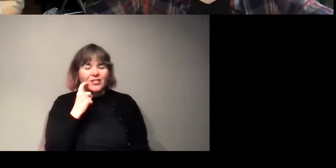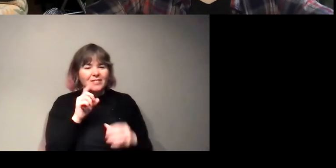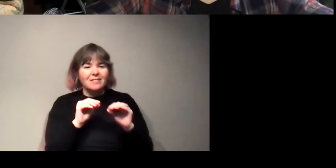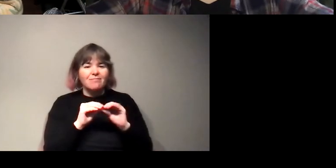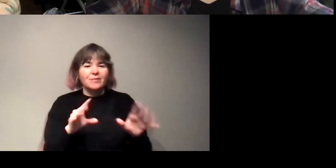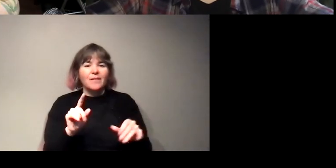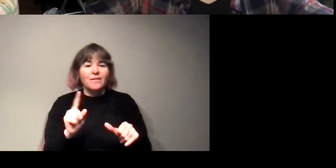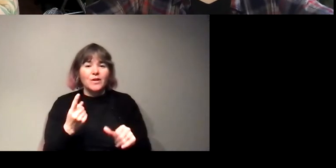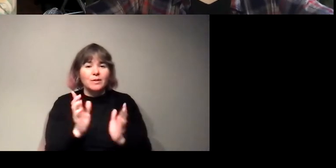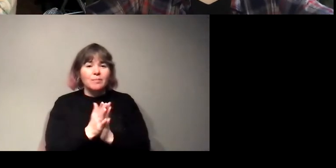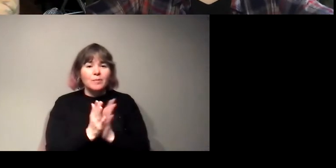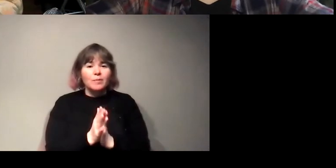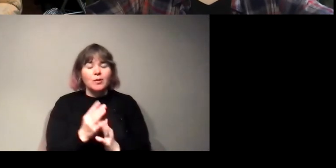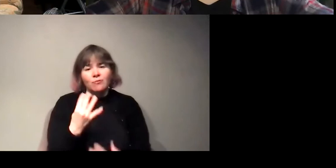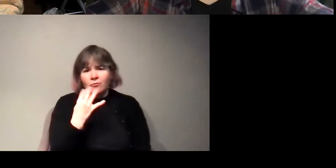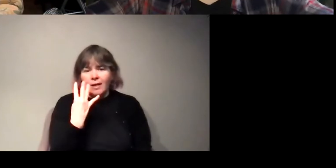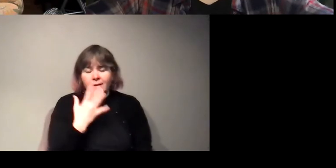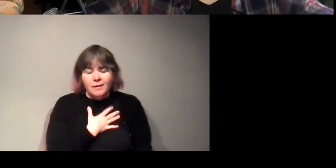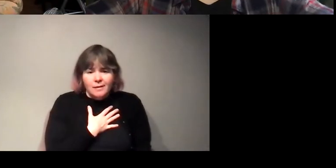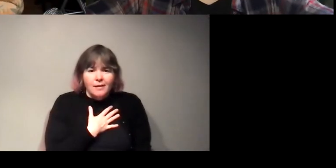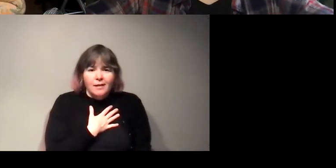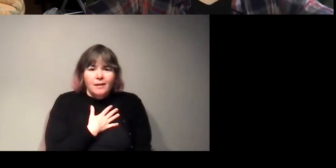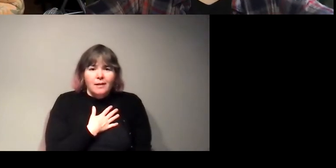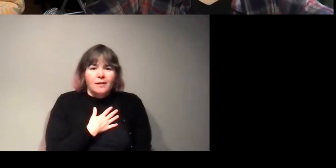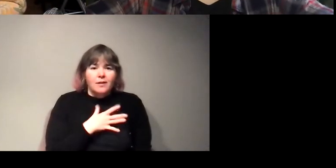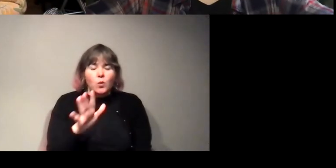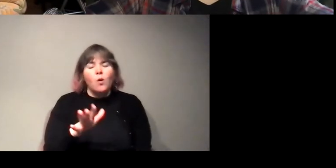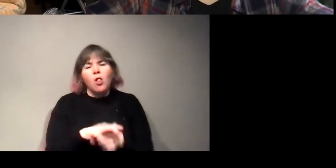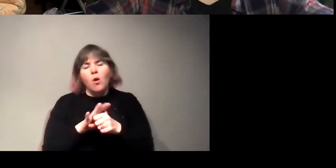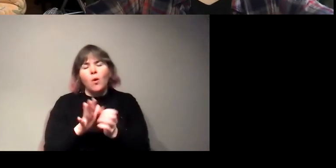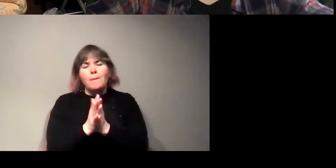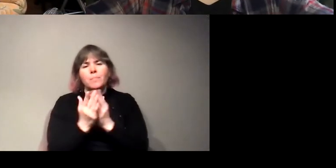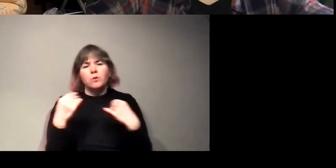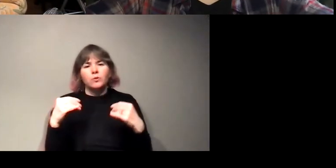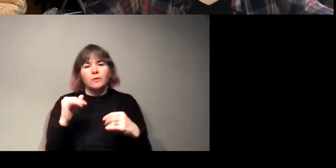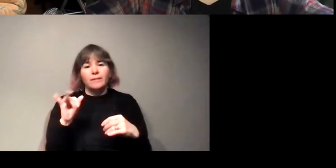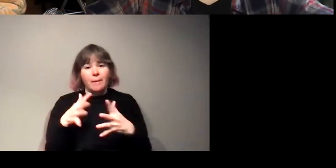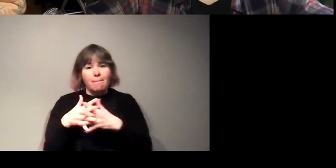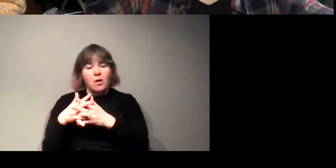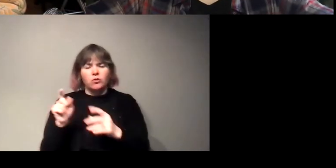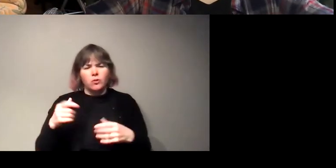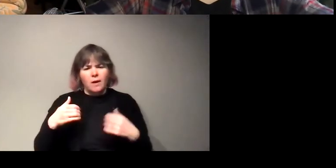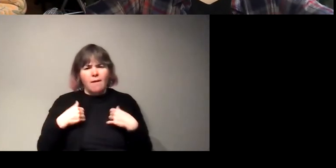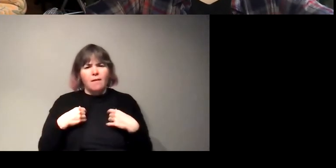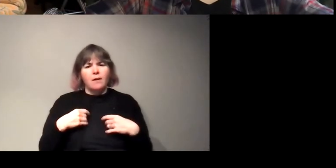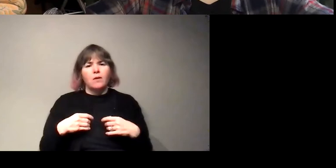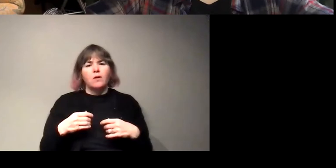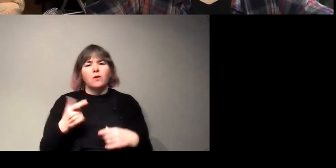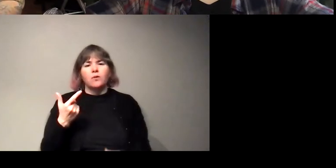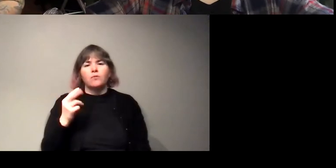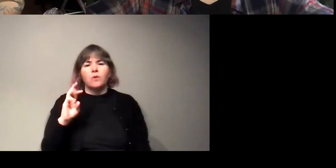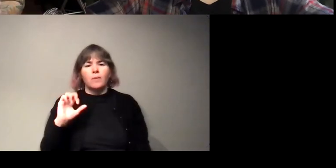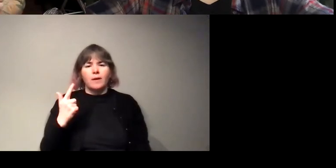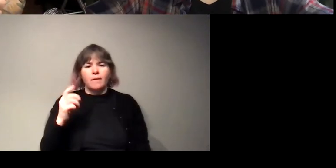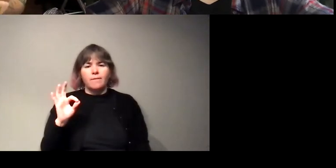is kind of crazy. Your local bookshop, if you are in the Americas, should have it. This is Growing Food.